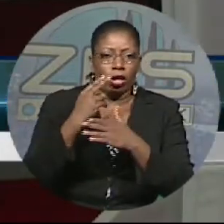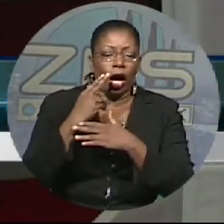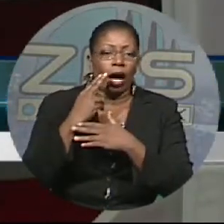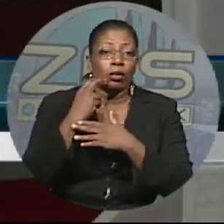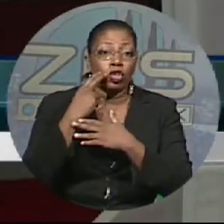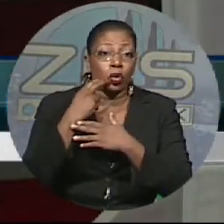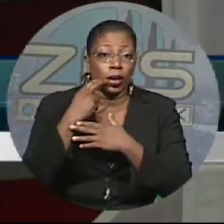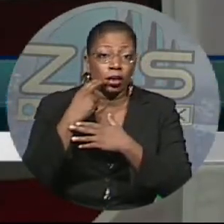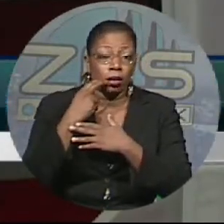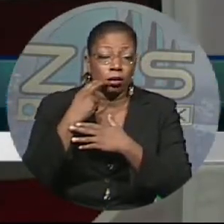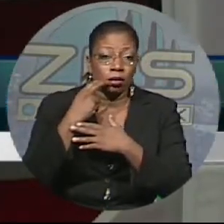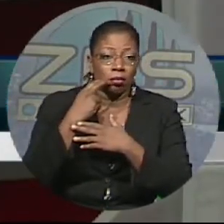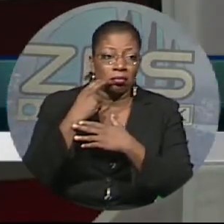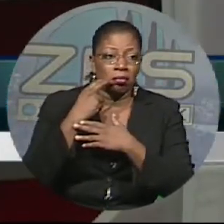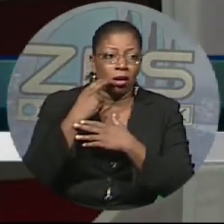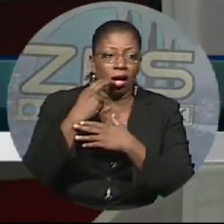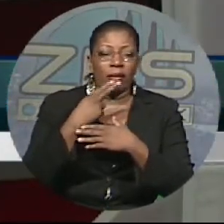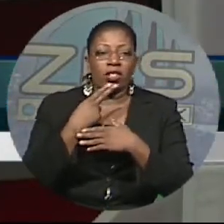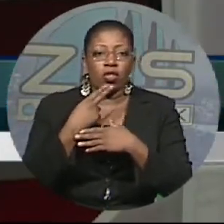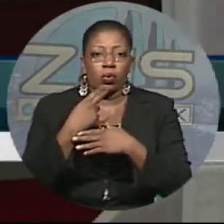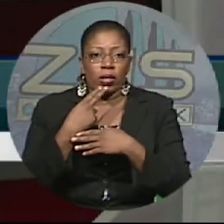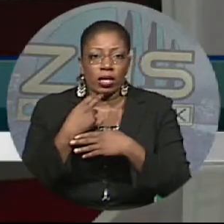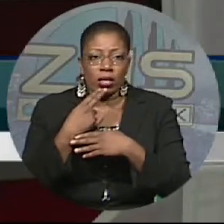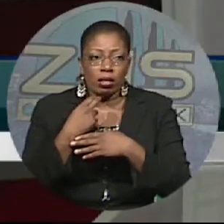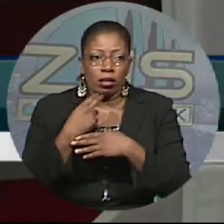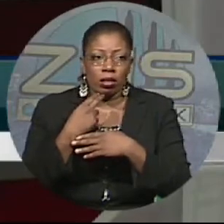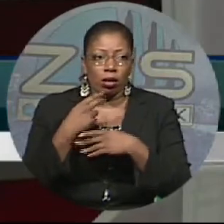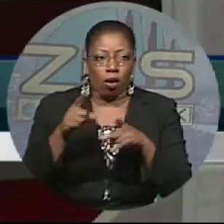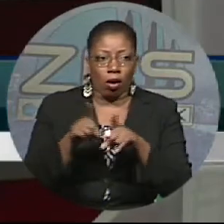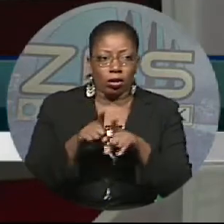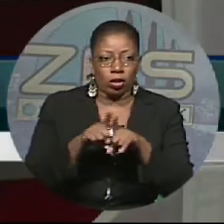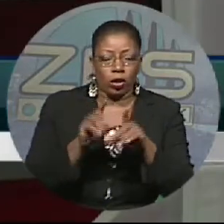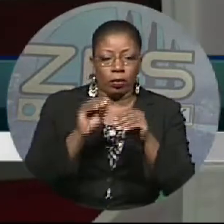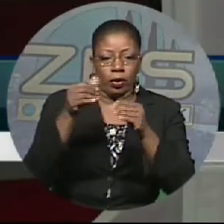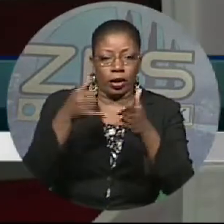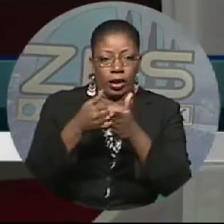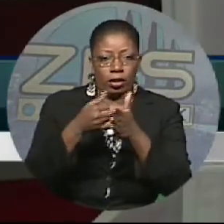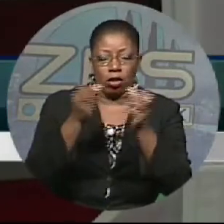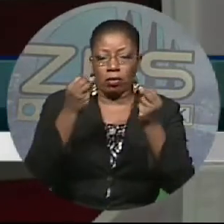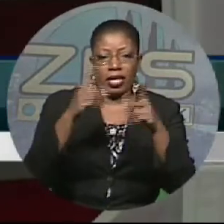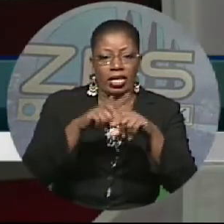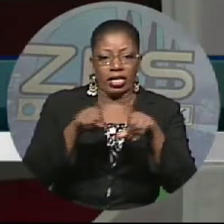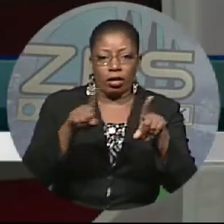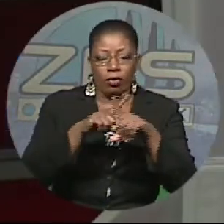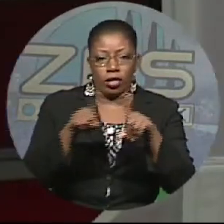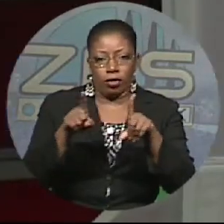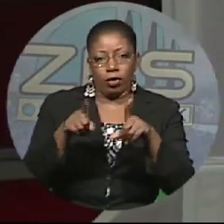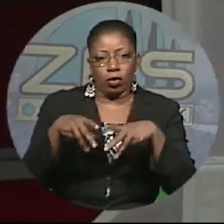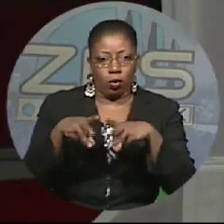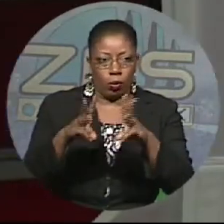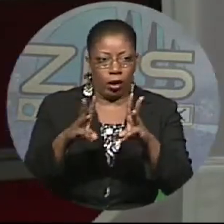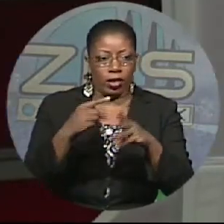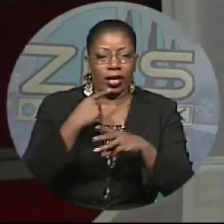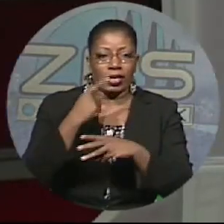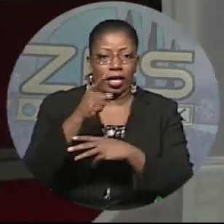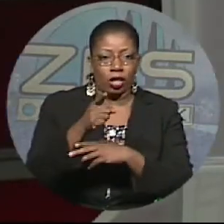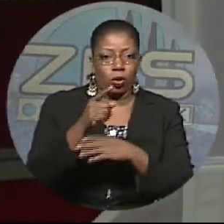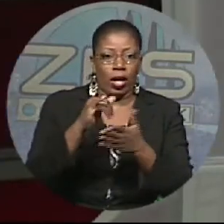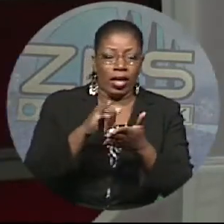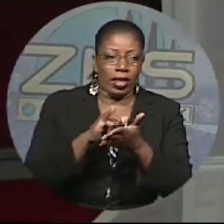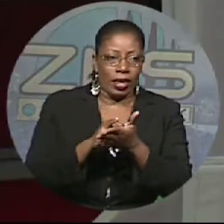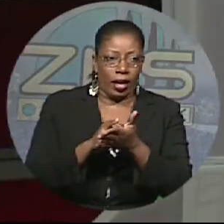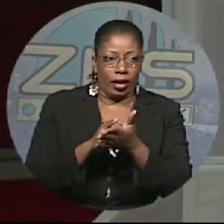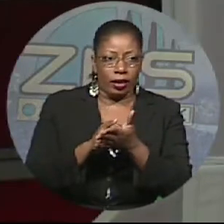also chew it, okay? And people have also placed it in candy. So there are many different forms, and I could tell you